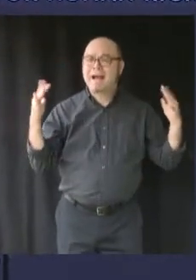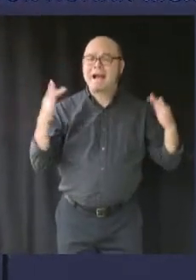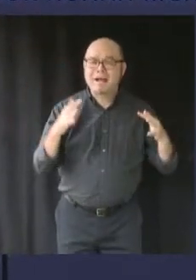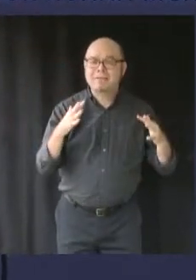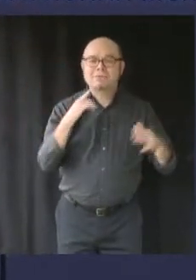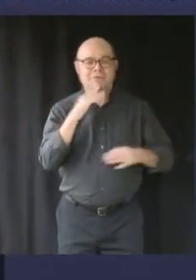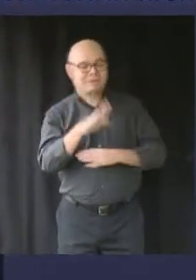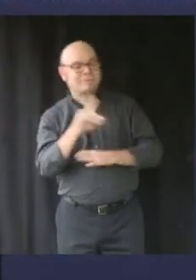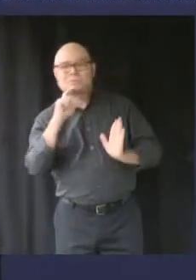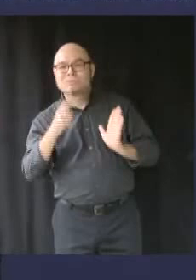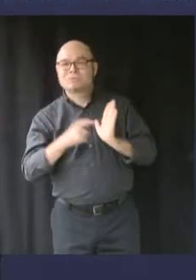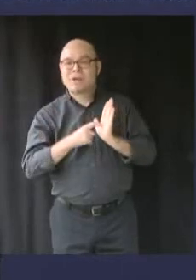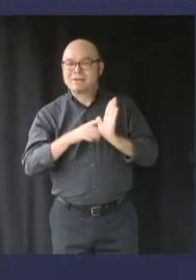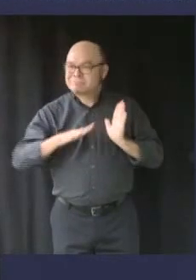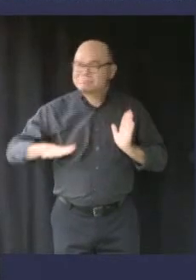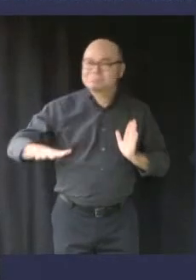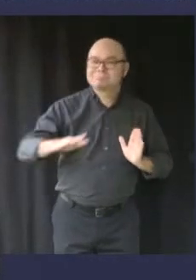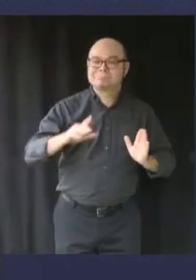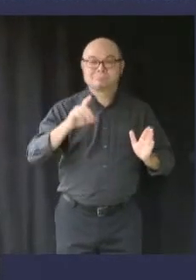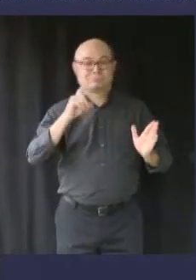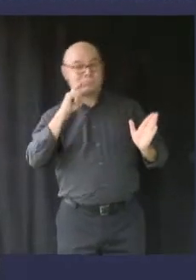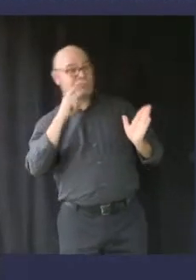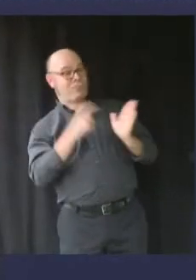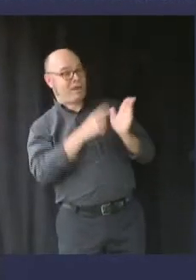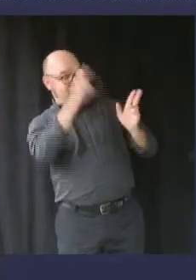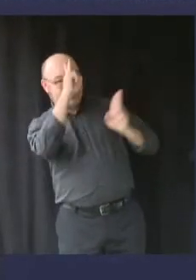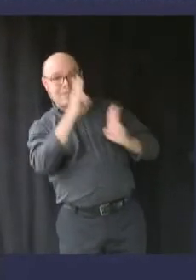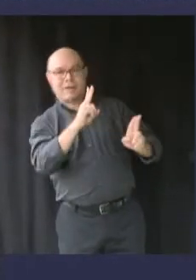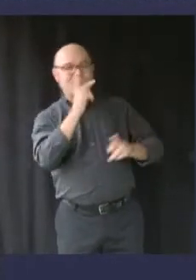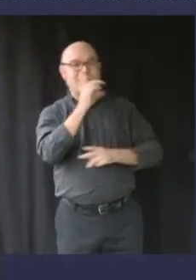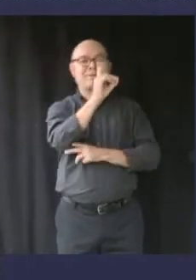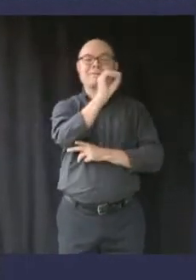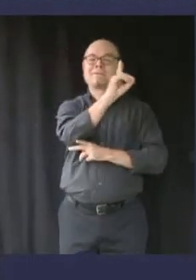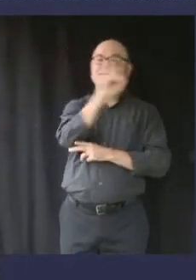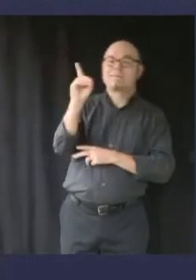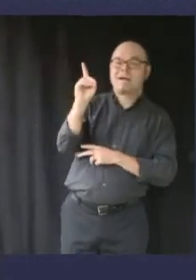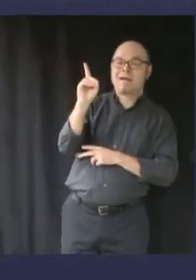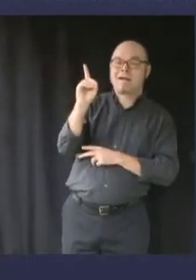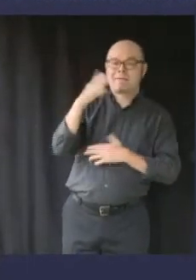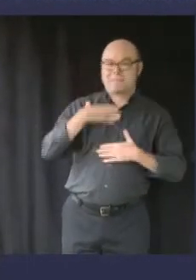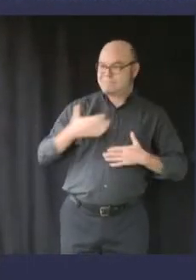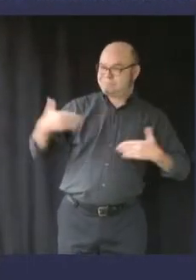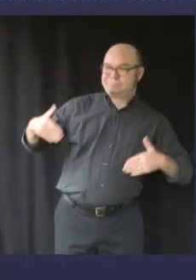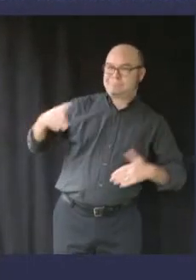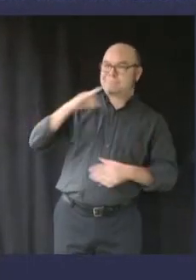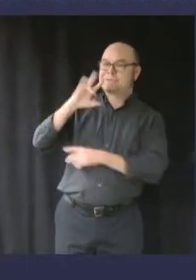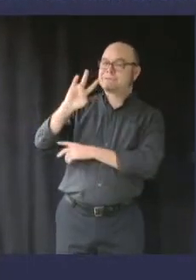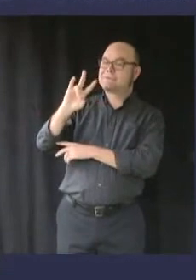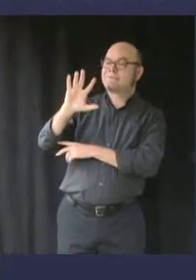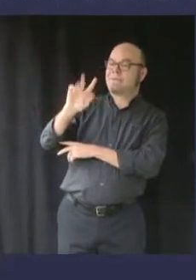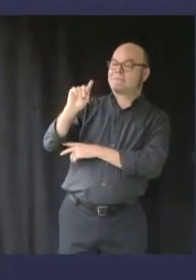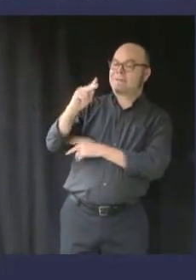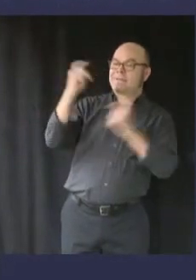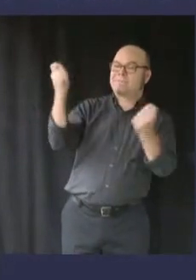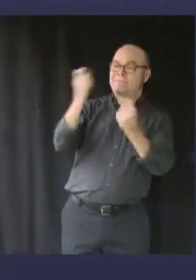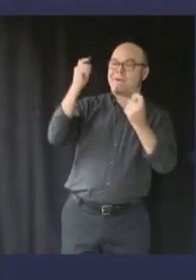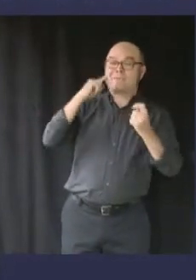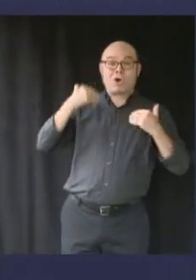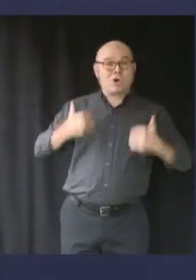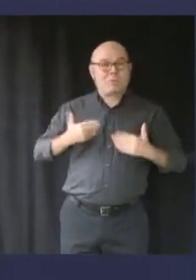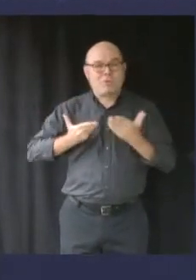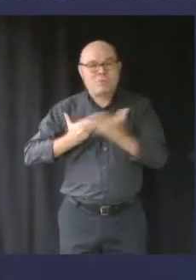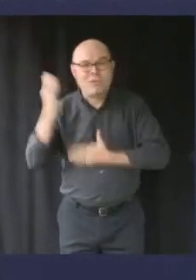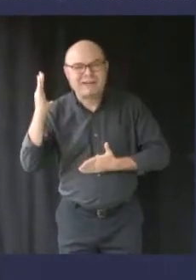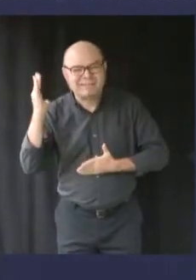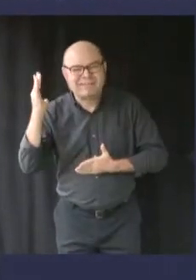Dodd Center for Human Rights on the 75th anniversary of the verdict of